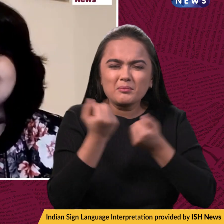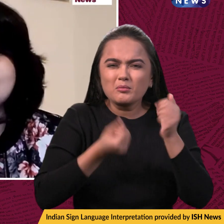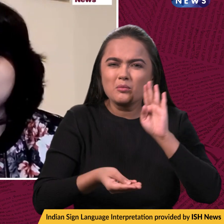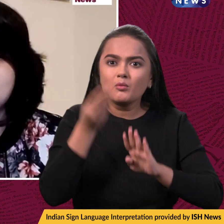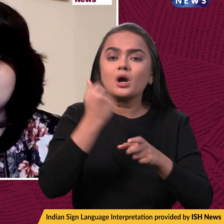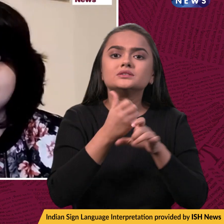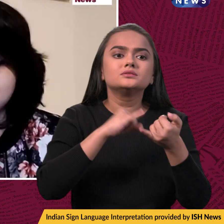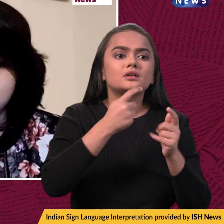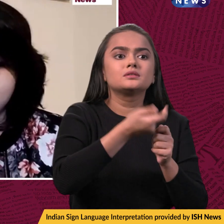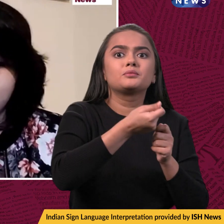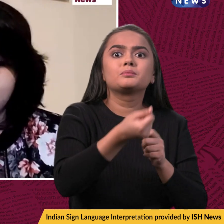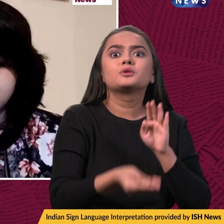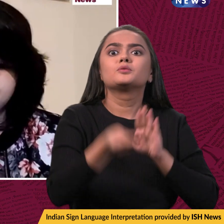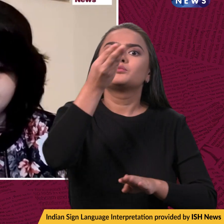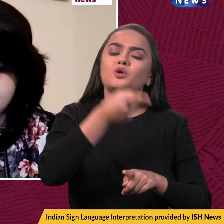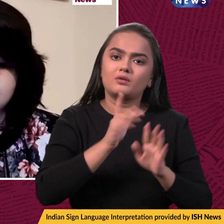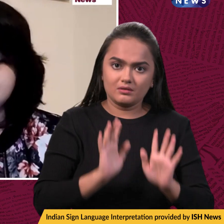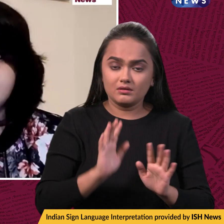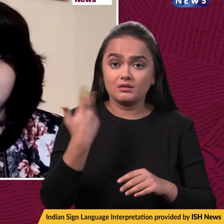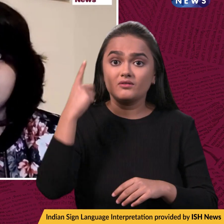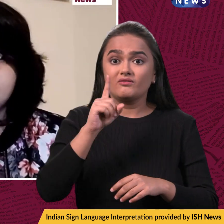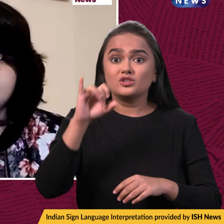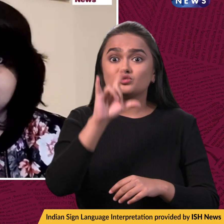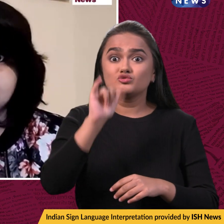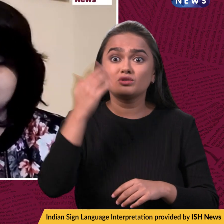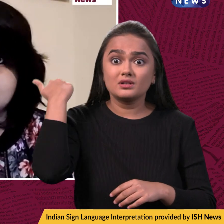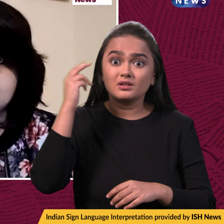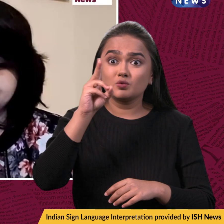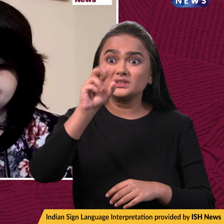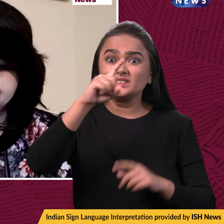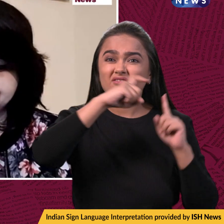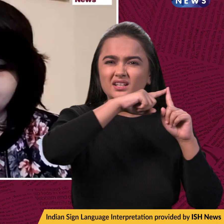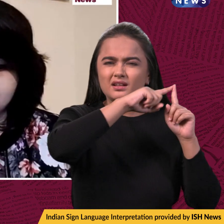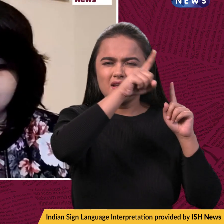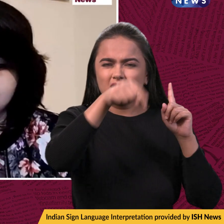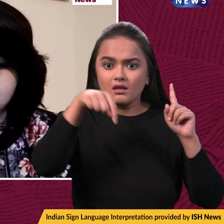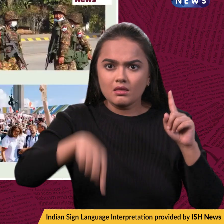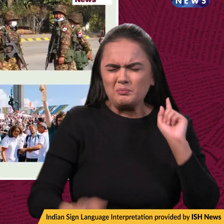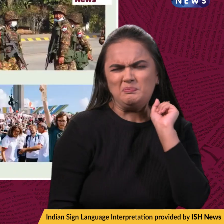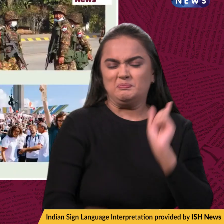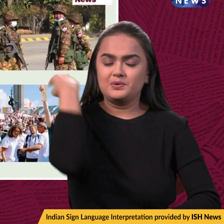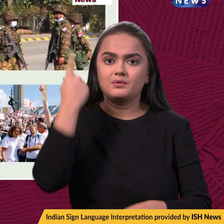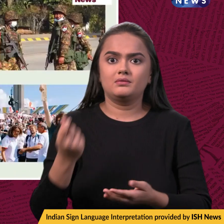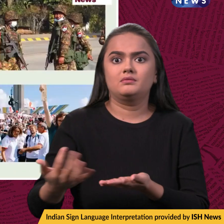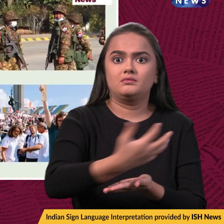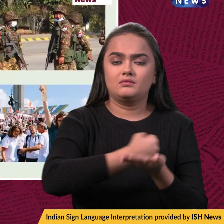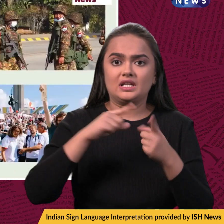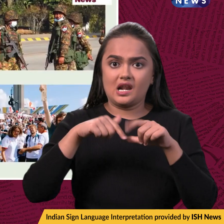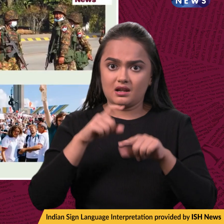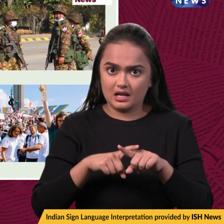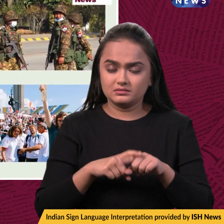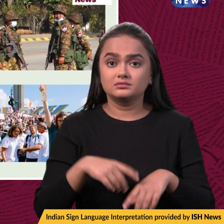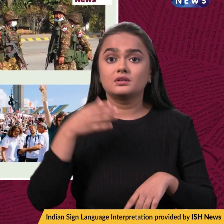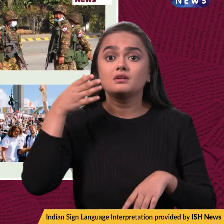GST since its implementation on the 1st of July 2017. Let's now take a look at what else is